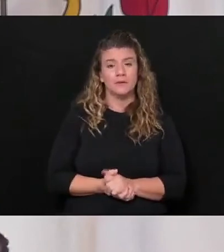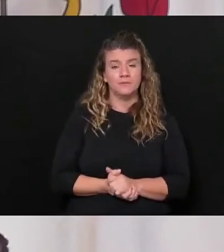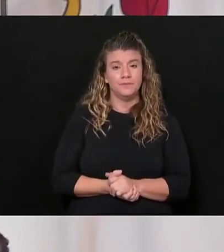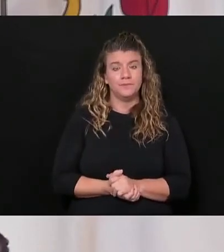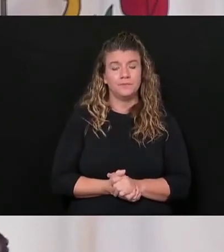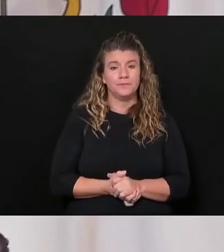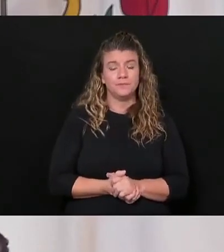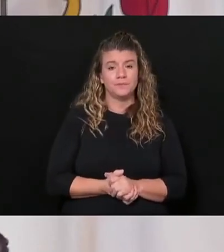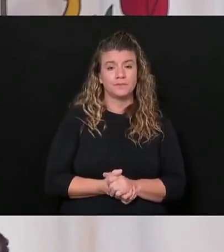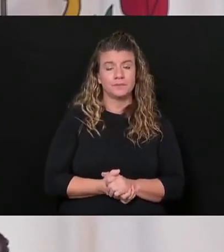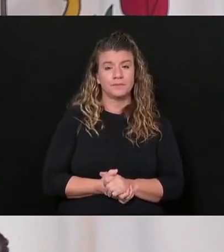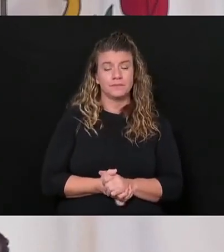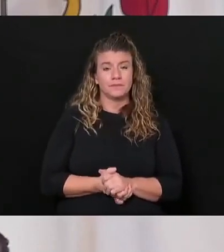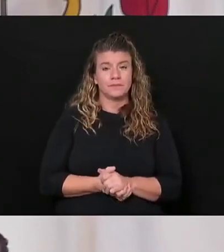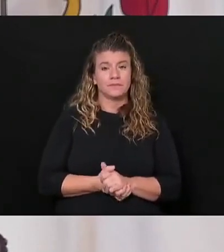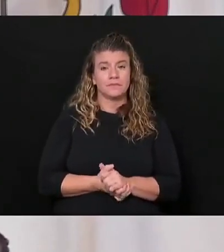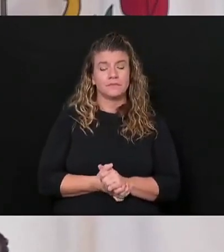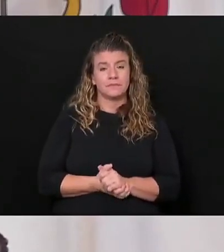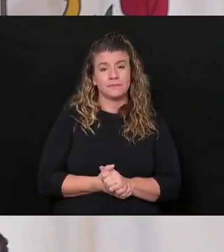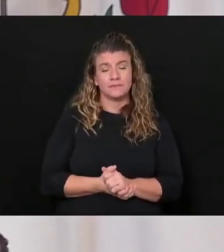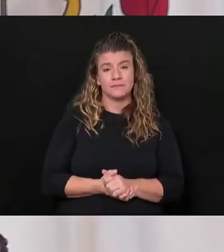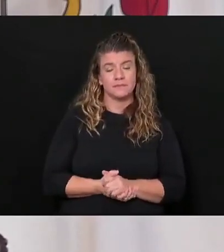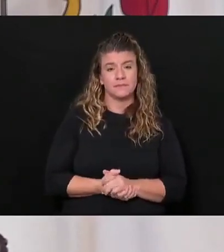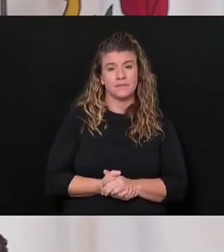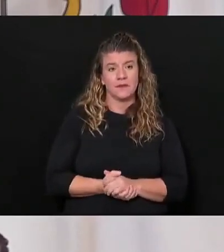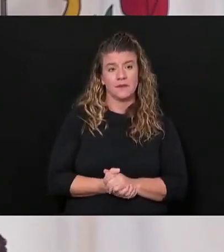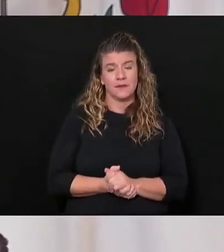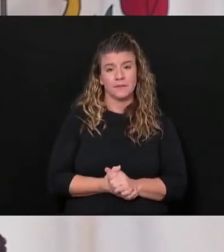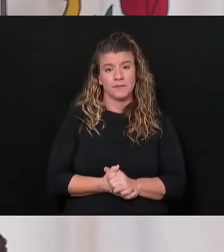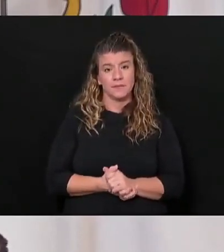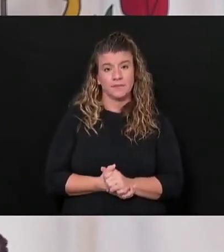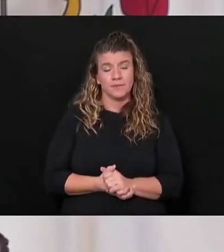But from the standpoint of,